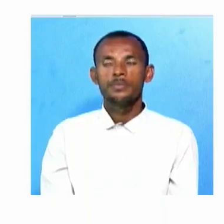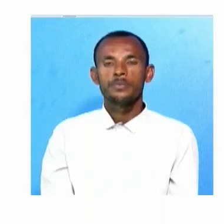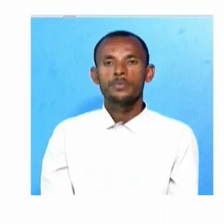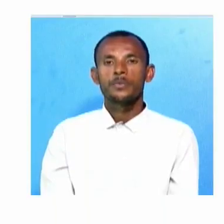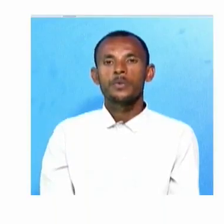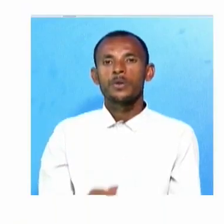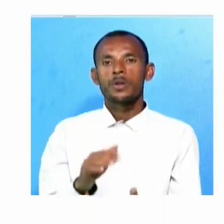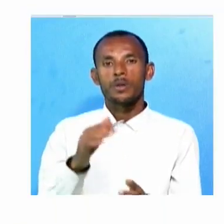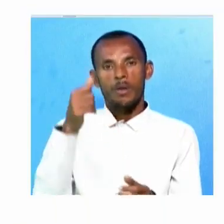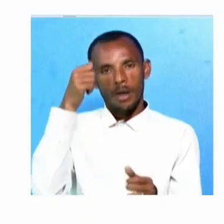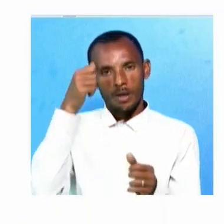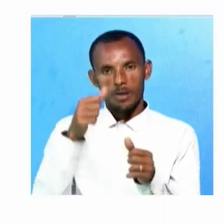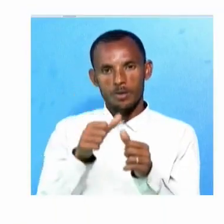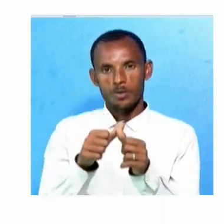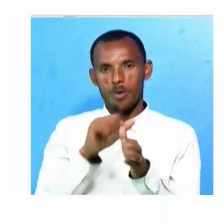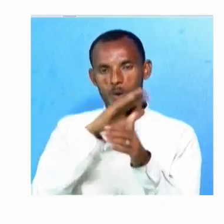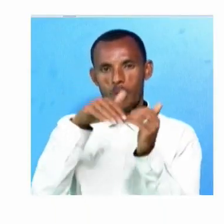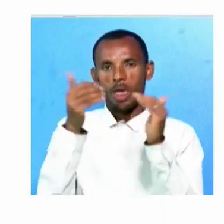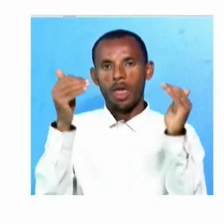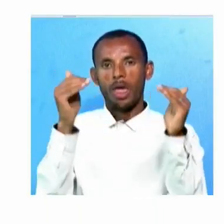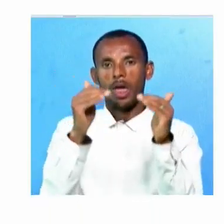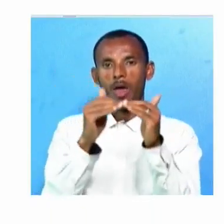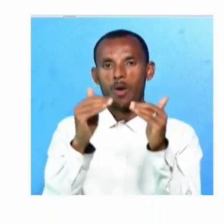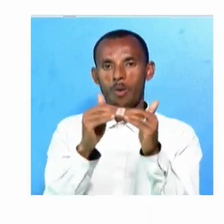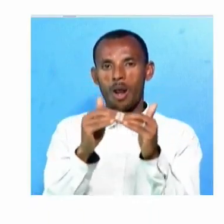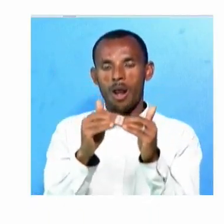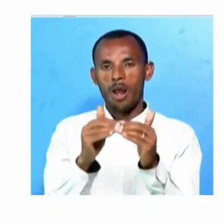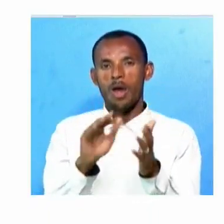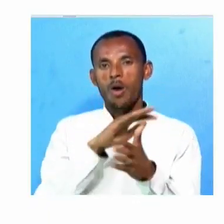all equal